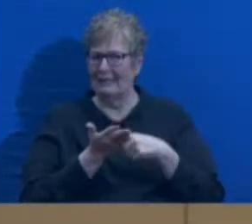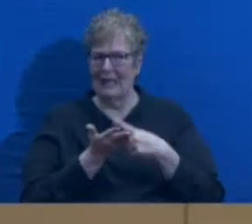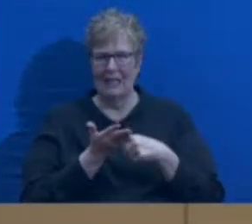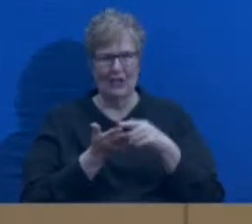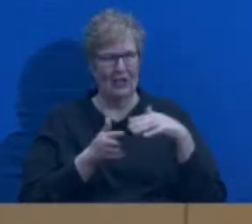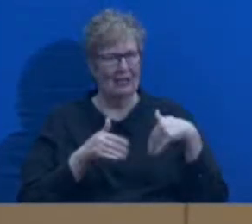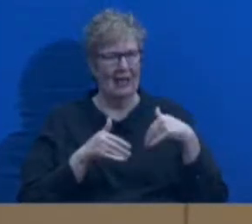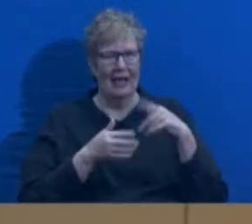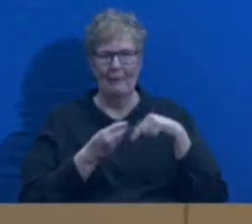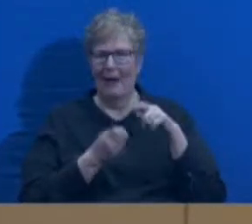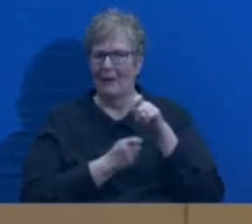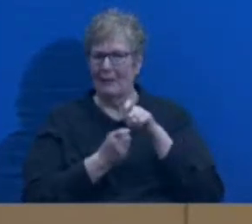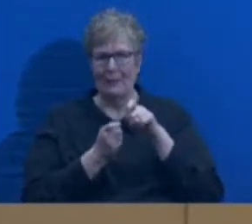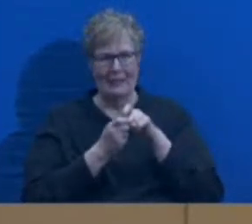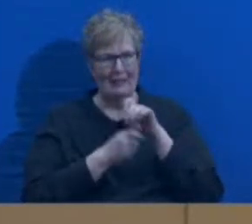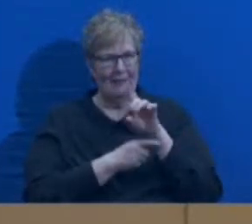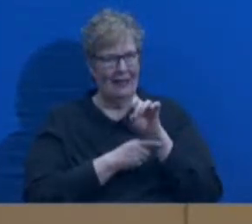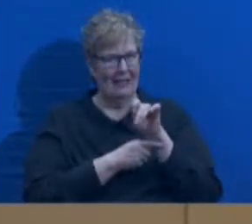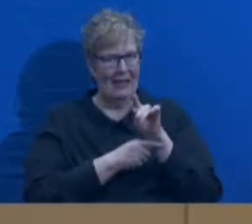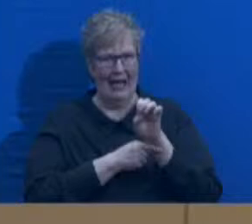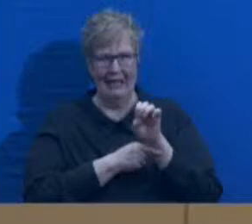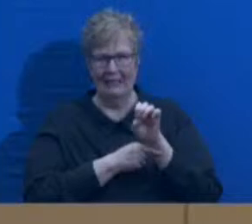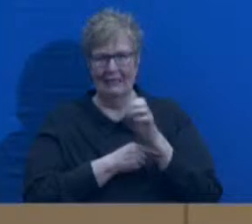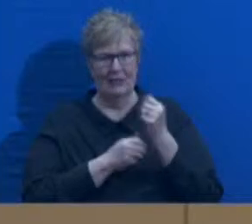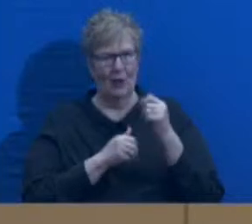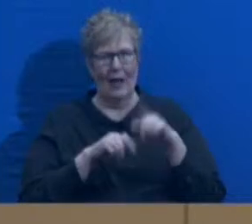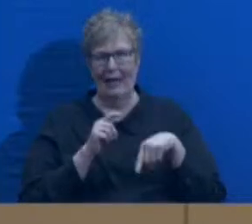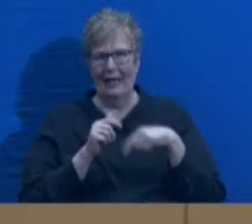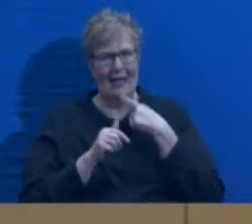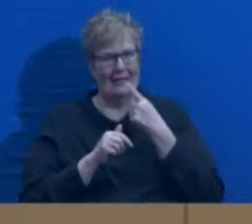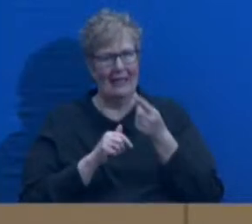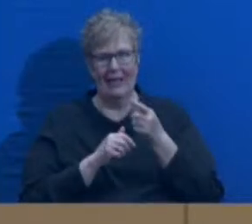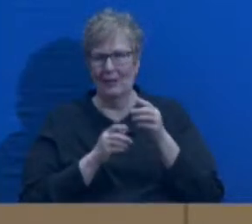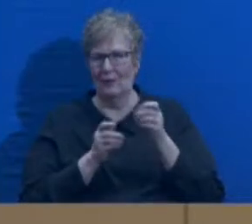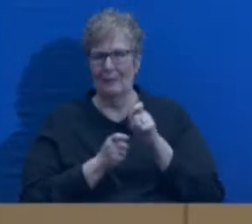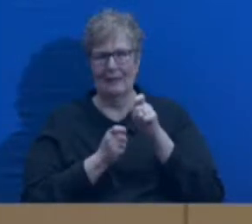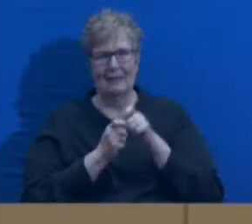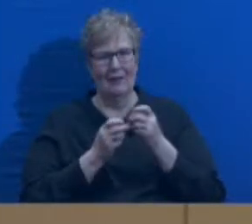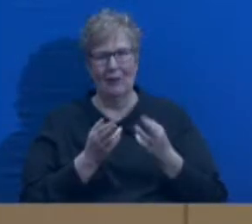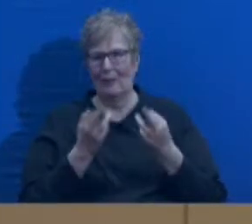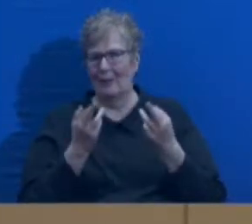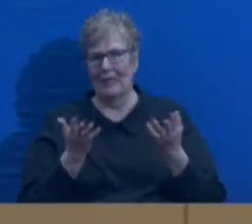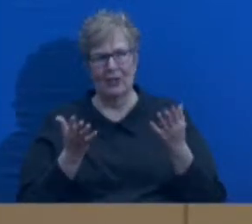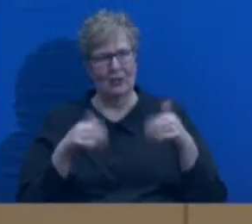about a particular date at this point in time, and so I can't make a specific recommendation.